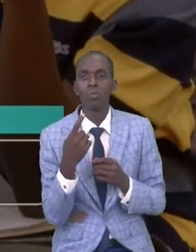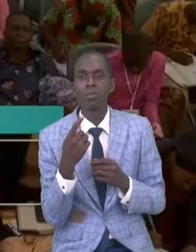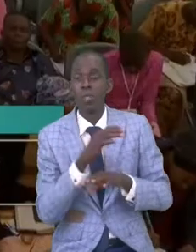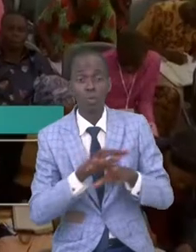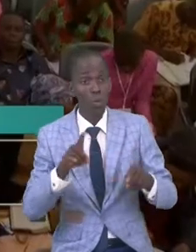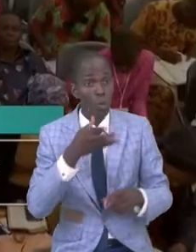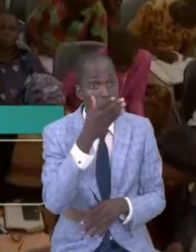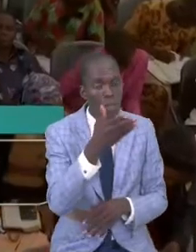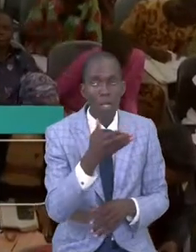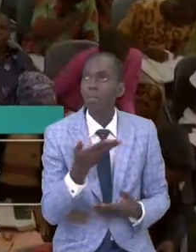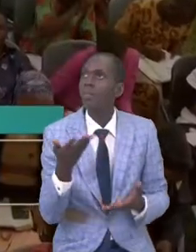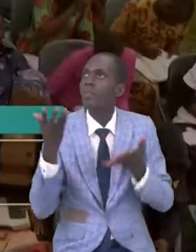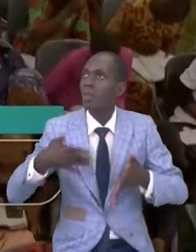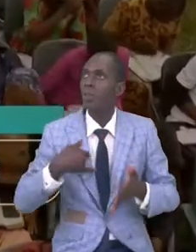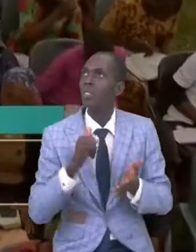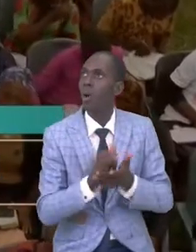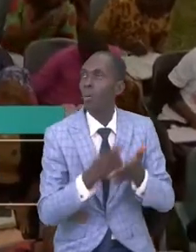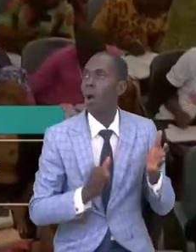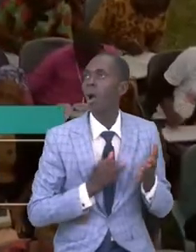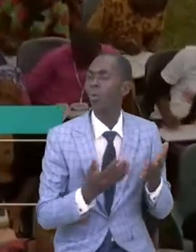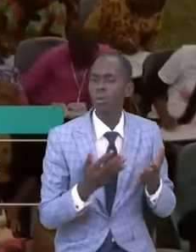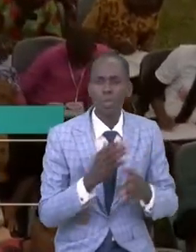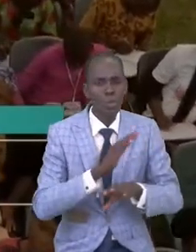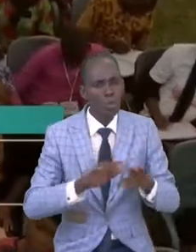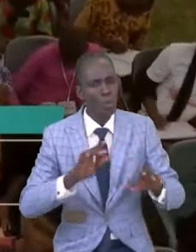that's what I like to cross.